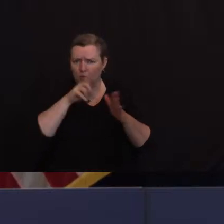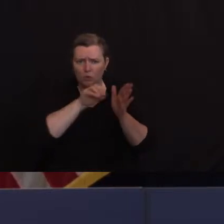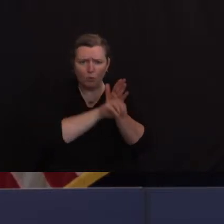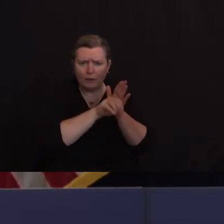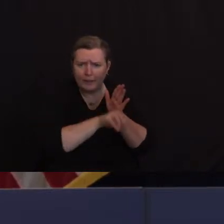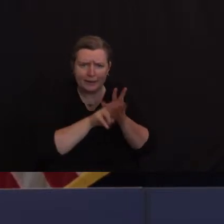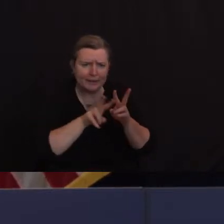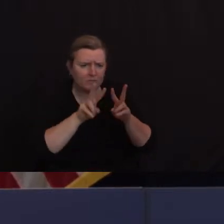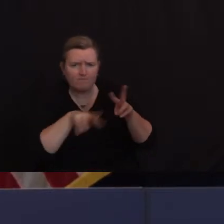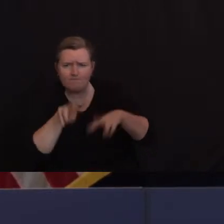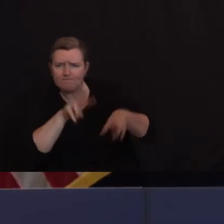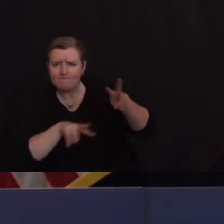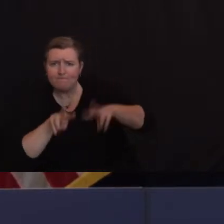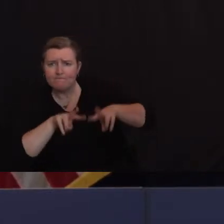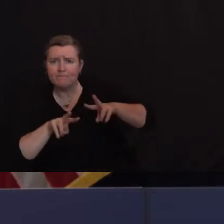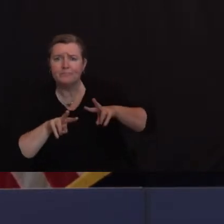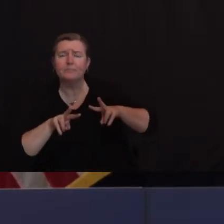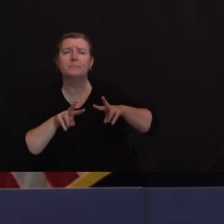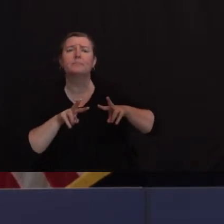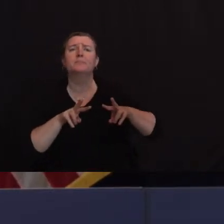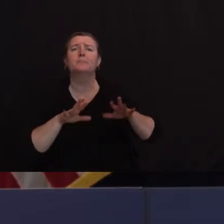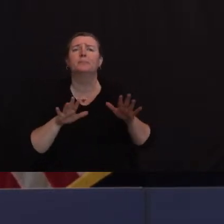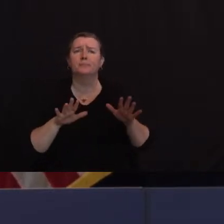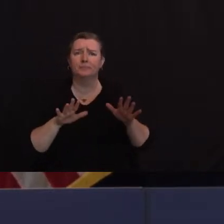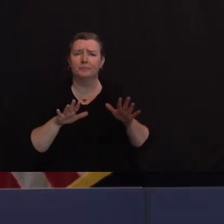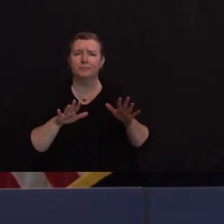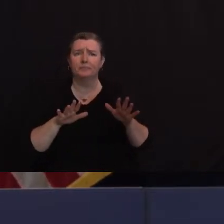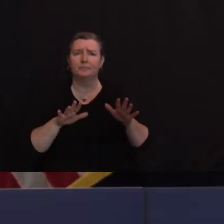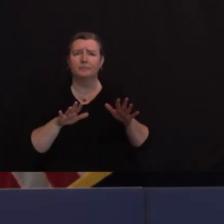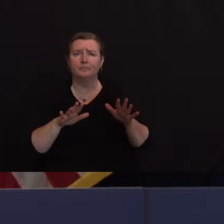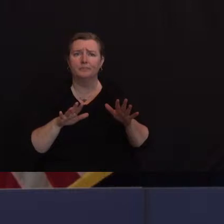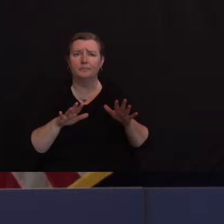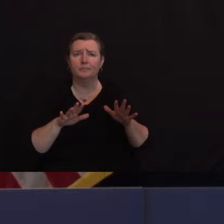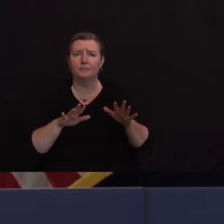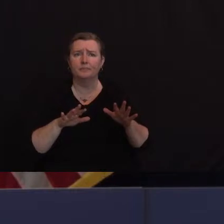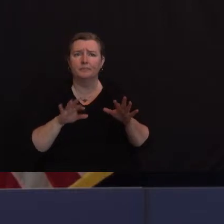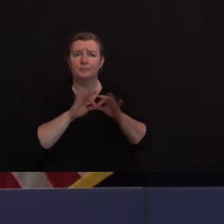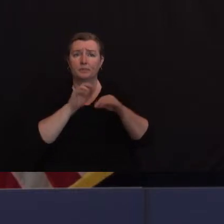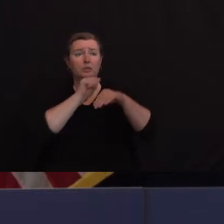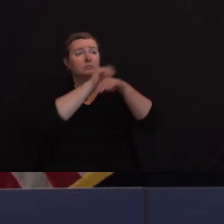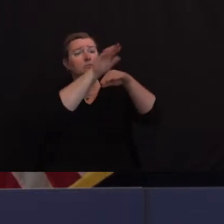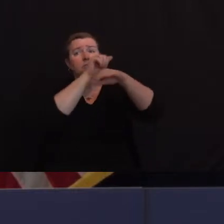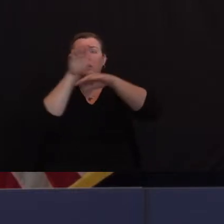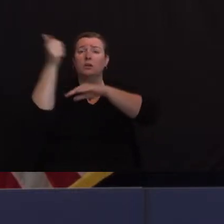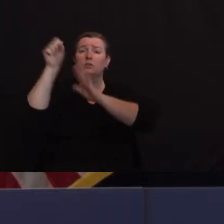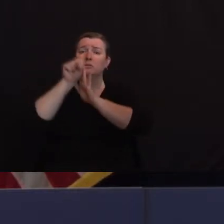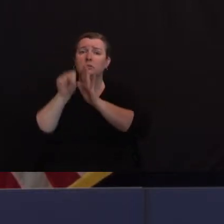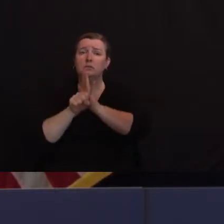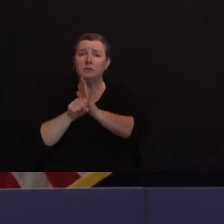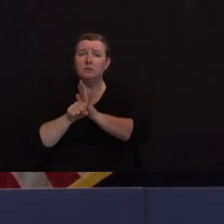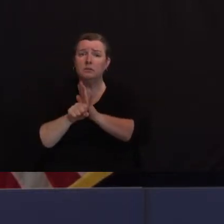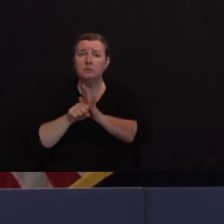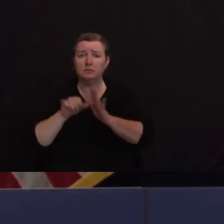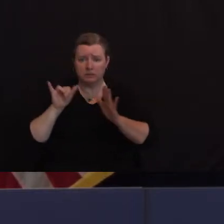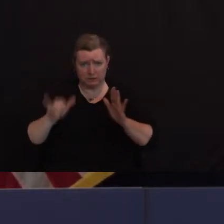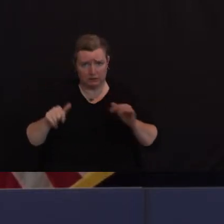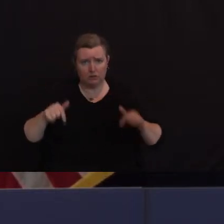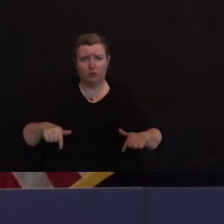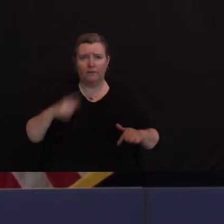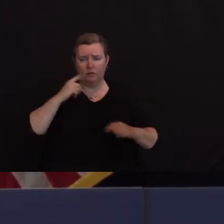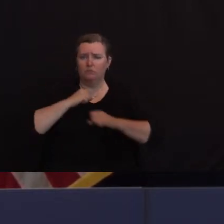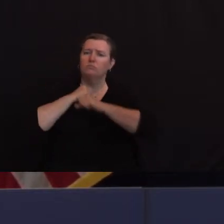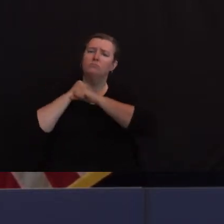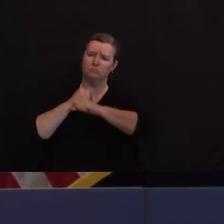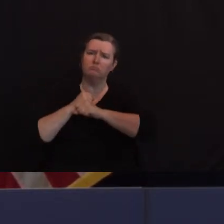state exposed or vulnerable. But I do trust and am certain that whatever support we give down to our